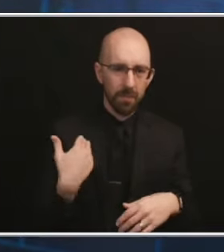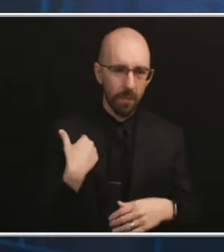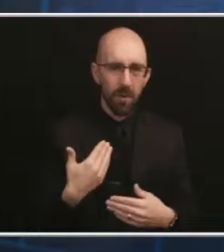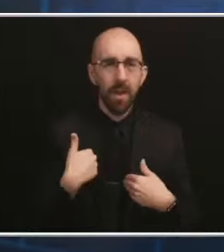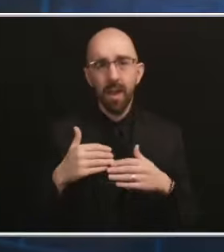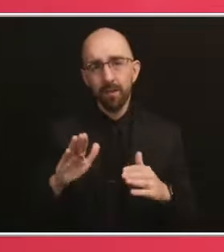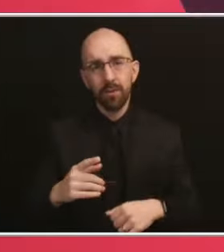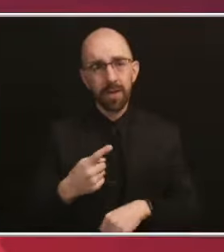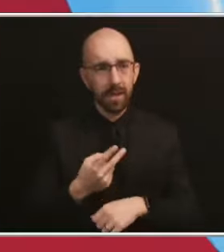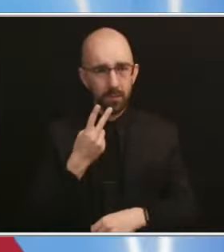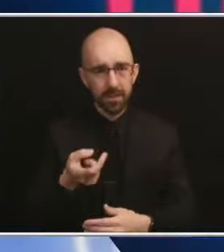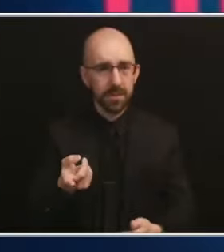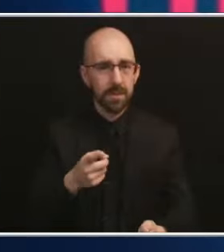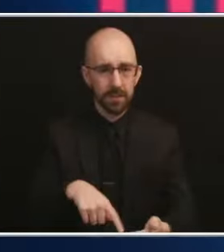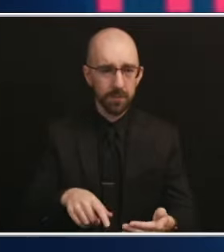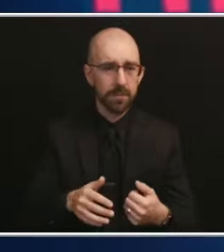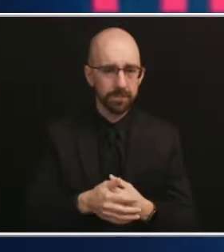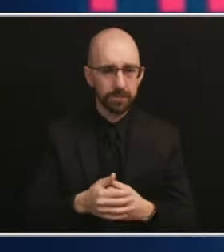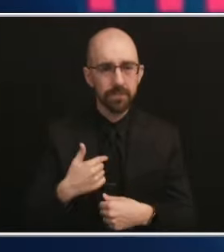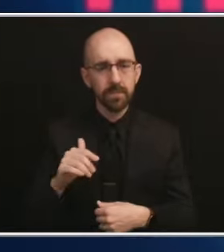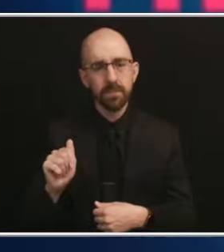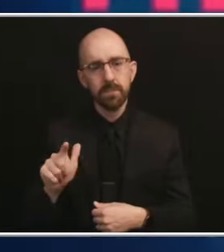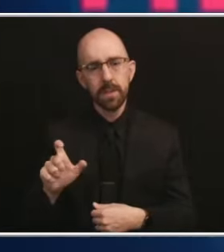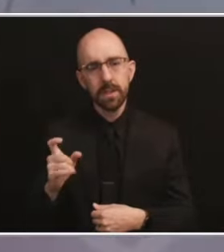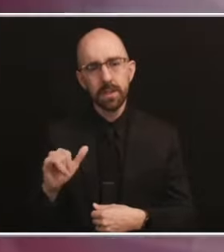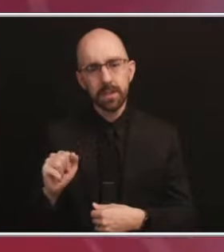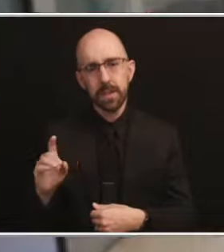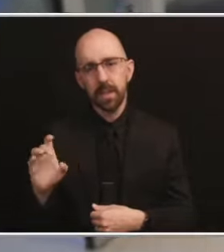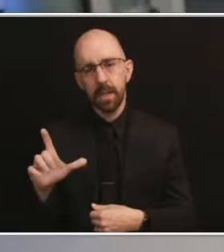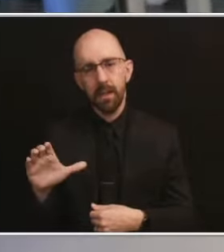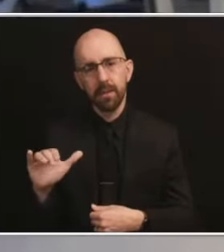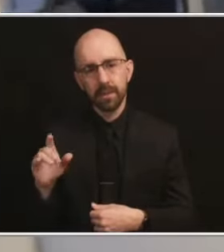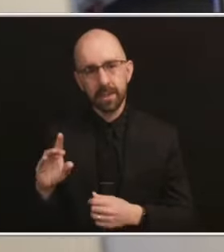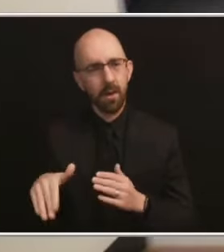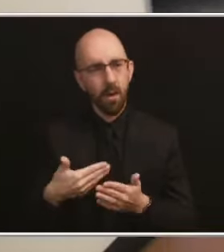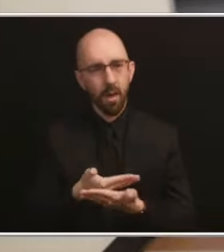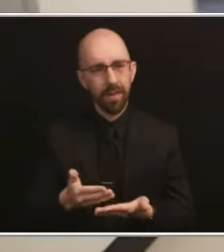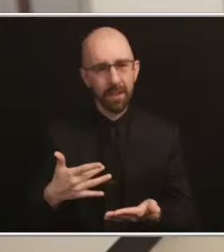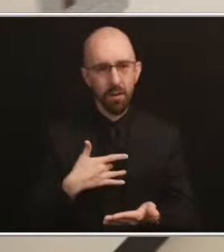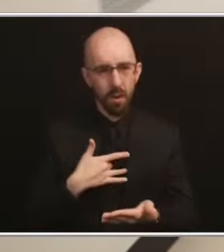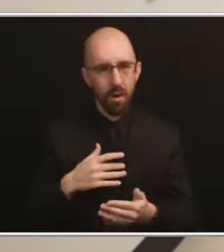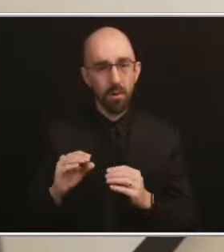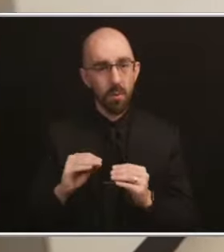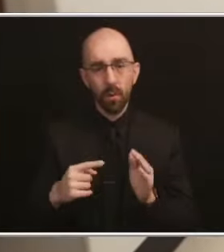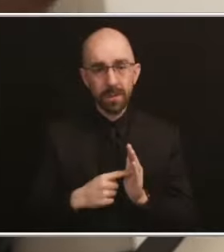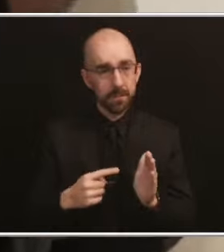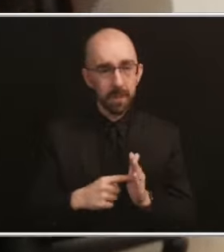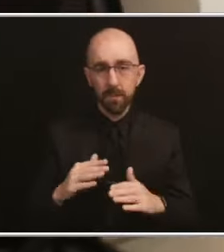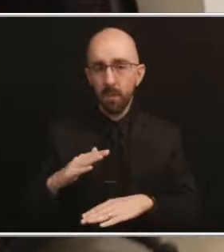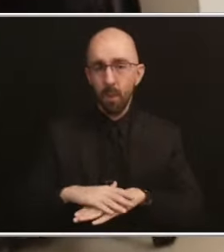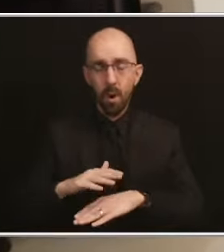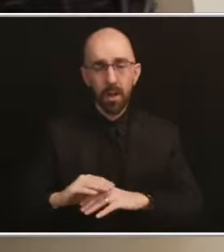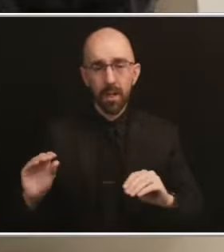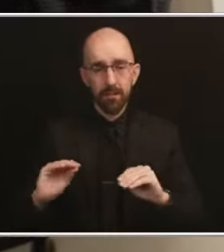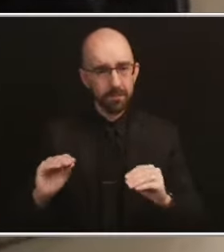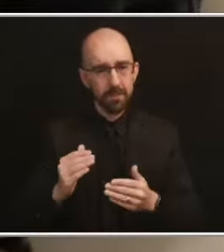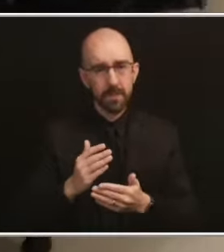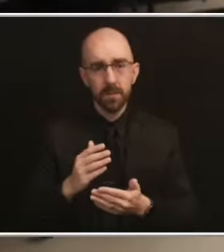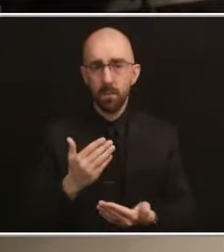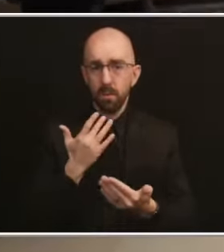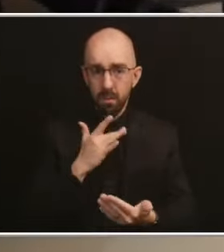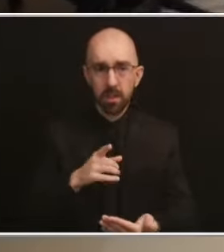next week. I'm Alexis Del Cid. On the next All Things Heart, no symptoms, no warning. So thank goodness she's as